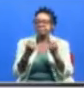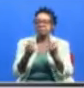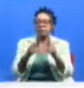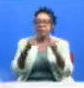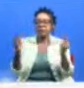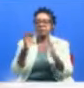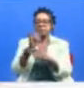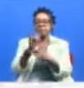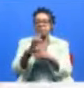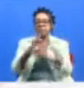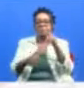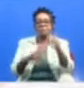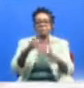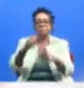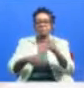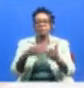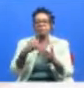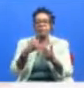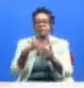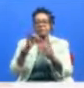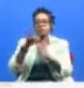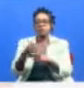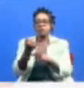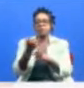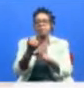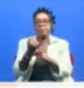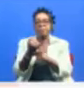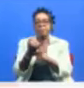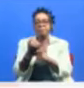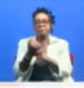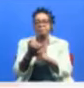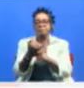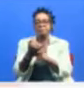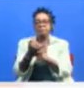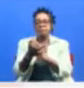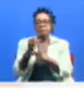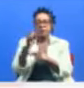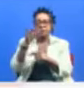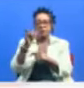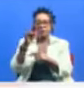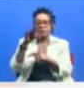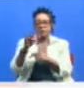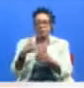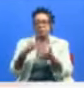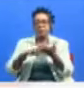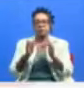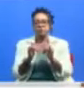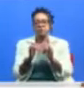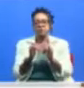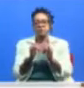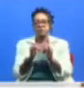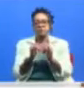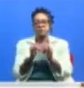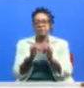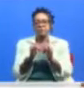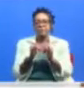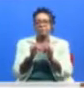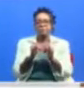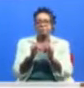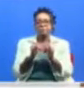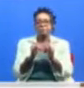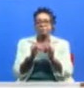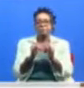and continuously uphold journalistic principles. NTV's Sydney Chazima reports. Professor Kisiangani,